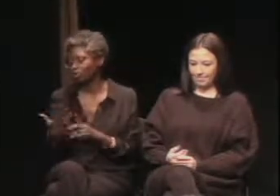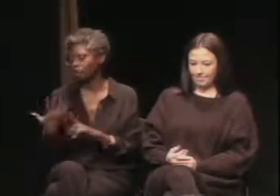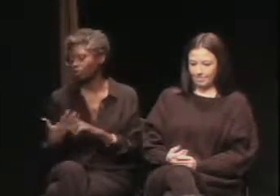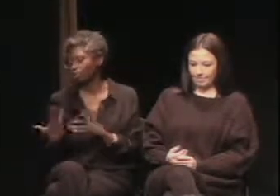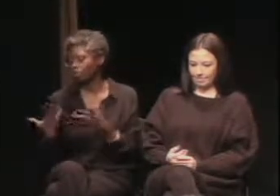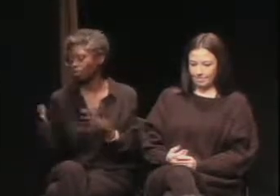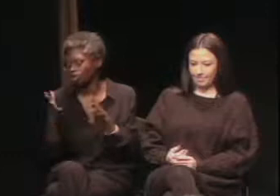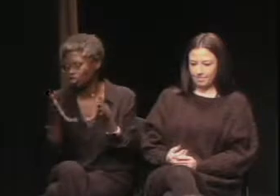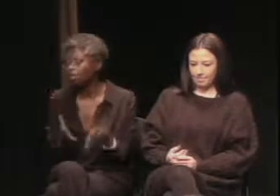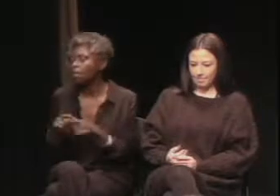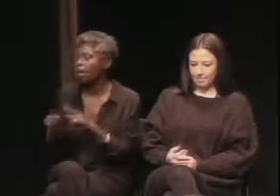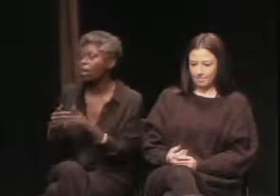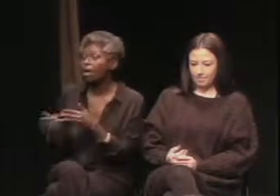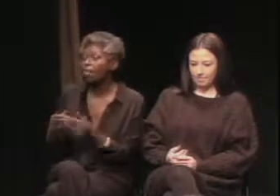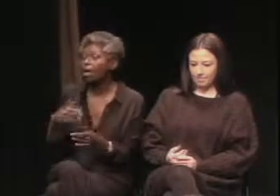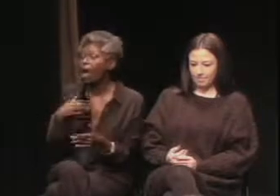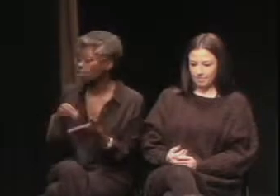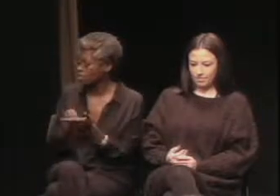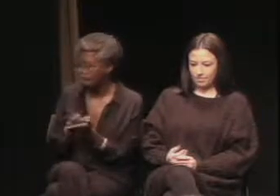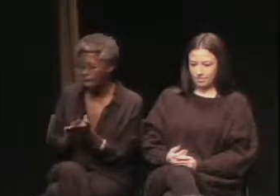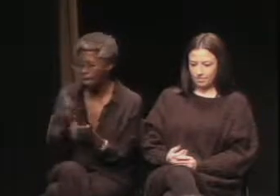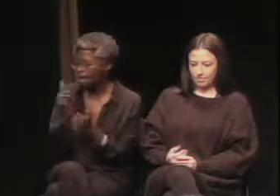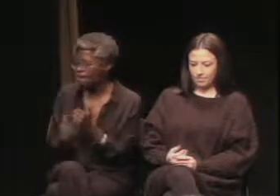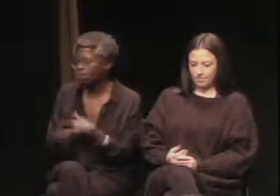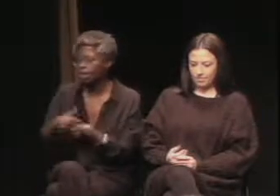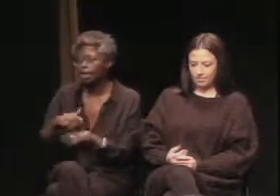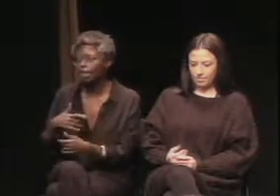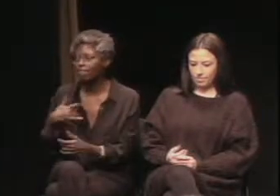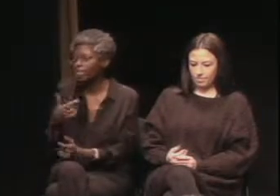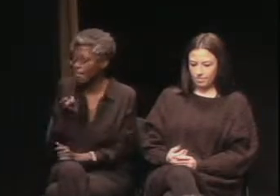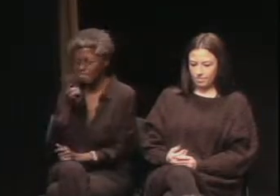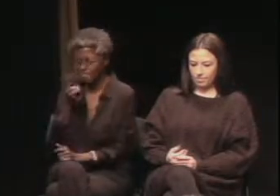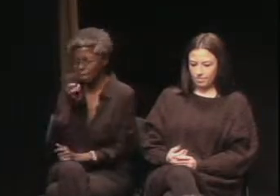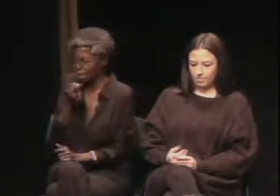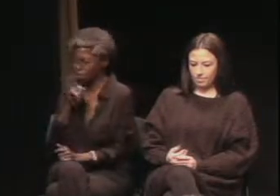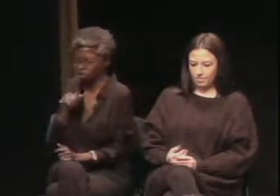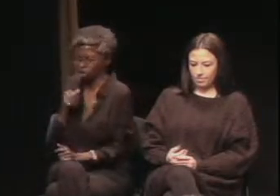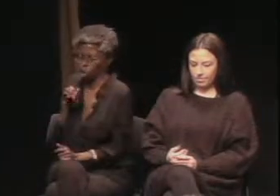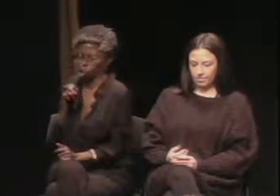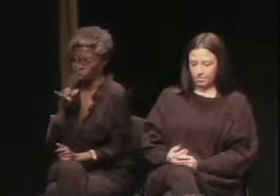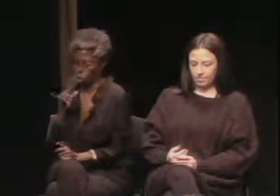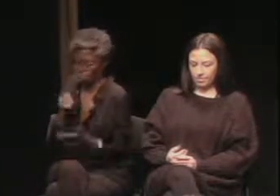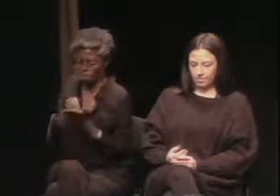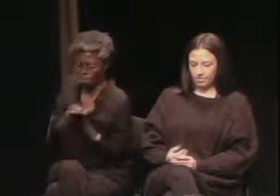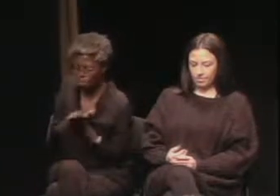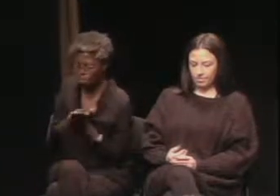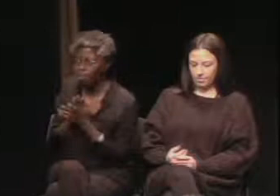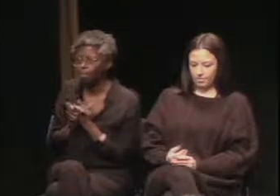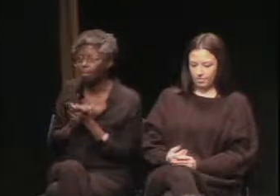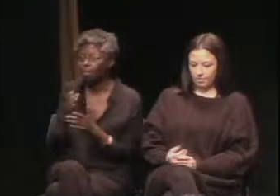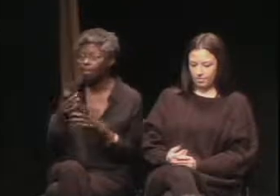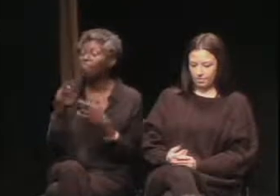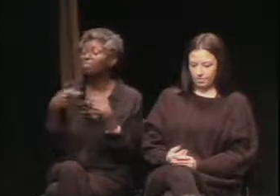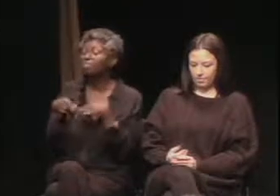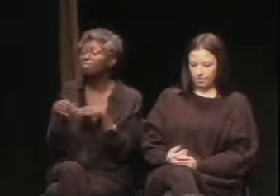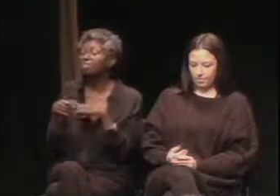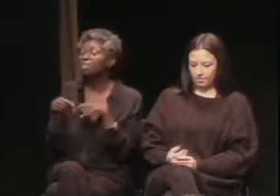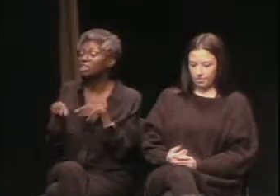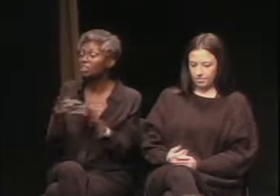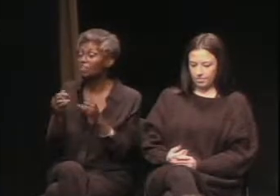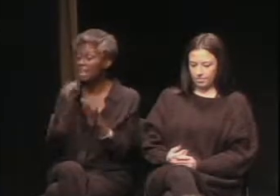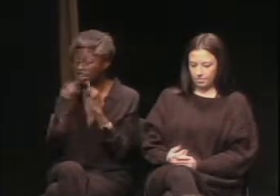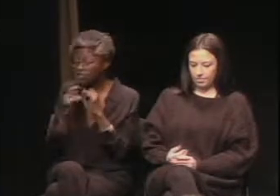But I would document every time I felt just even a little bit. And if you, in the interview, you probably heard me tell the story about my daughter and